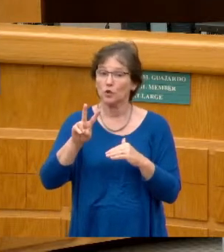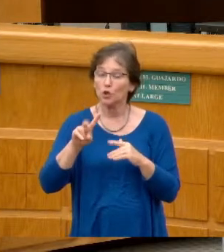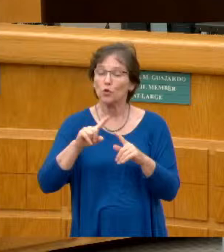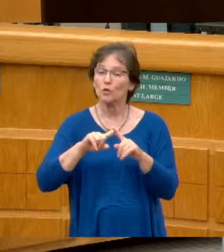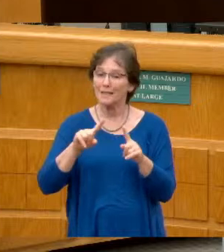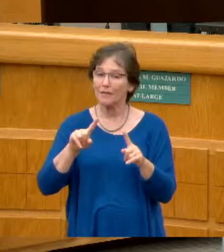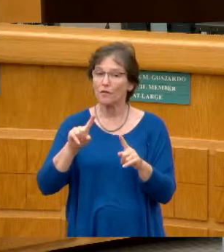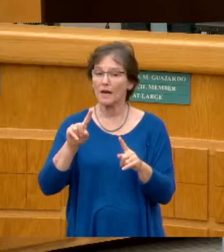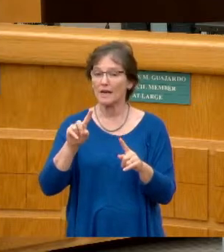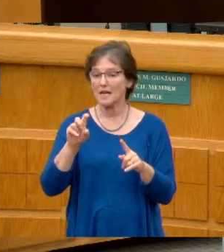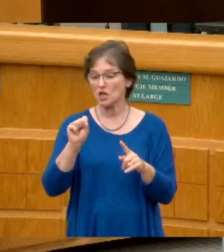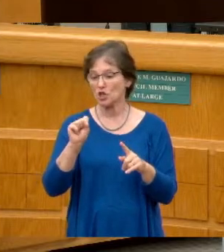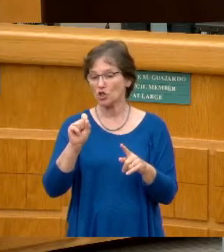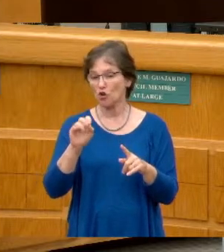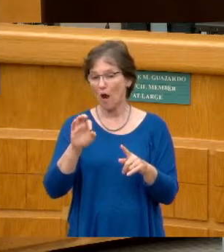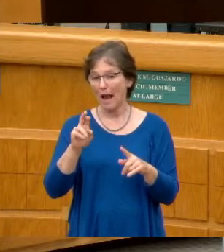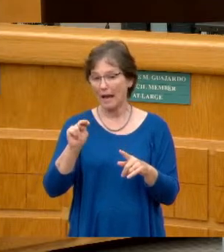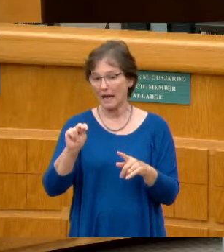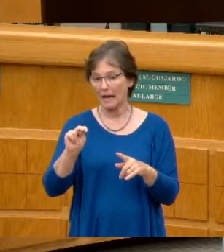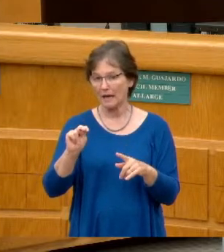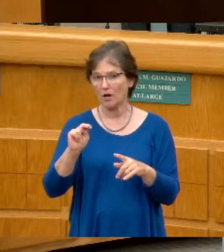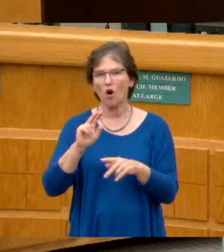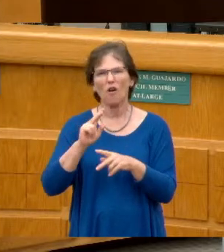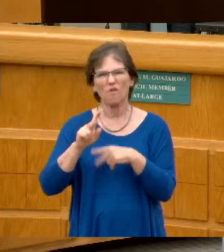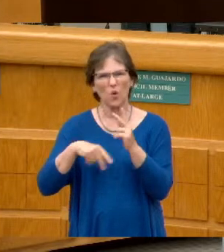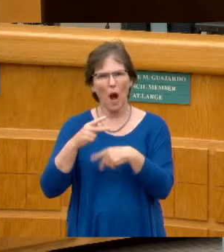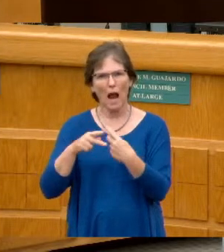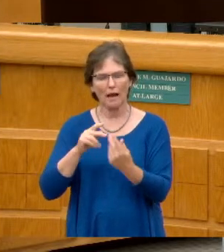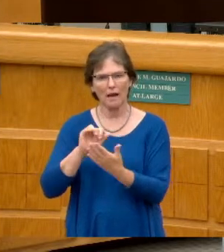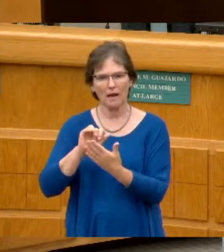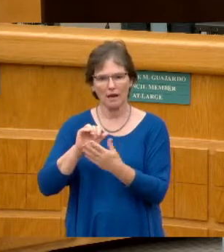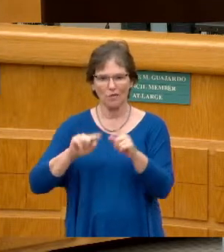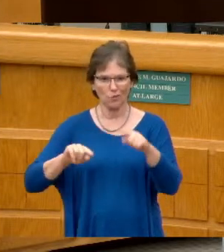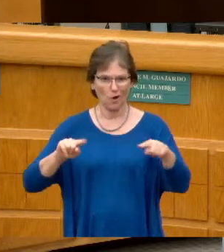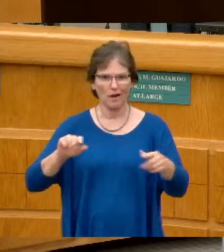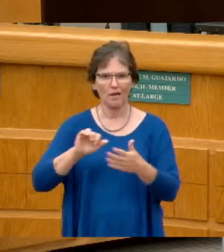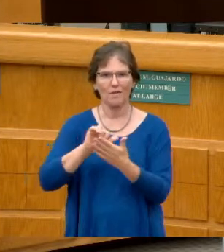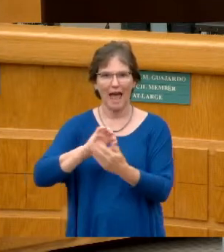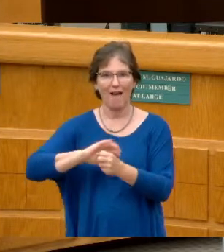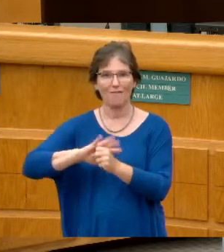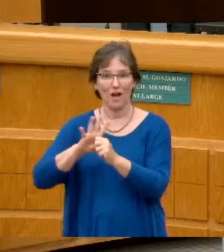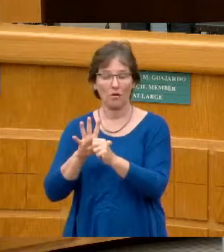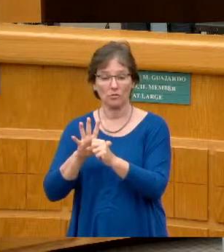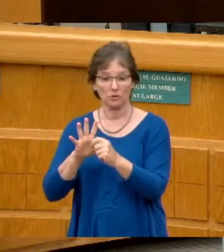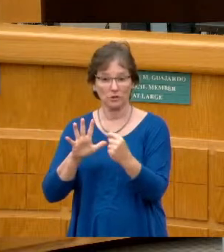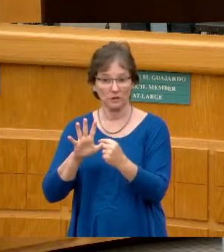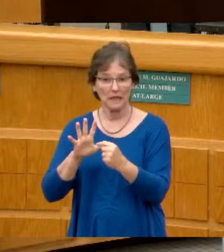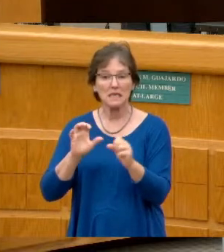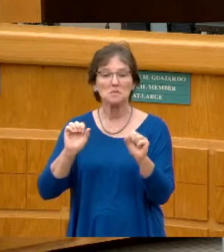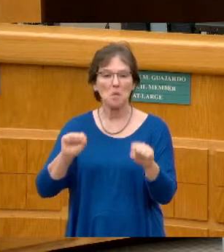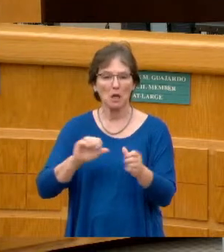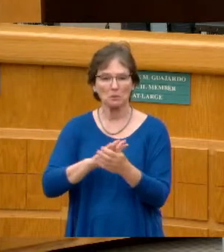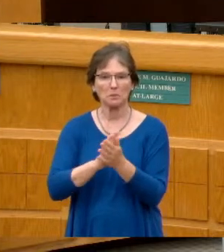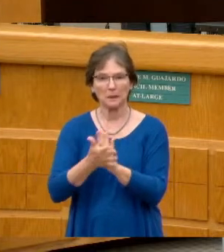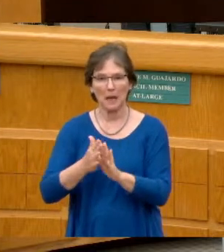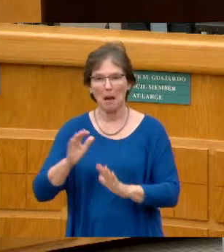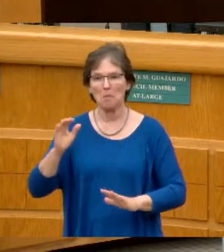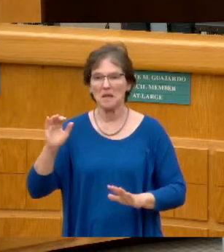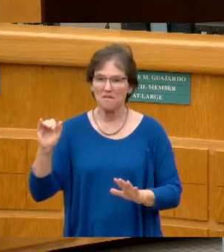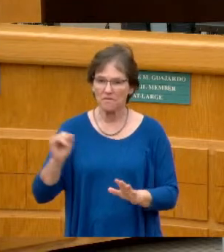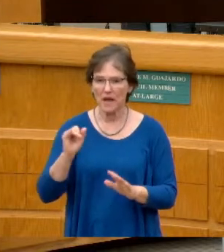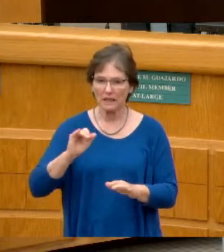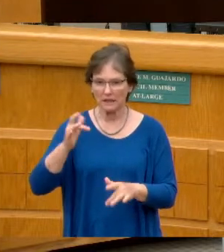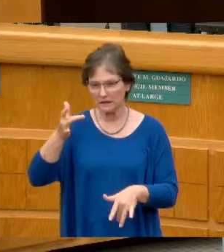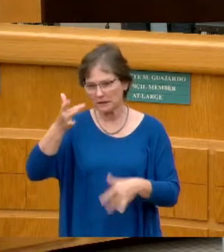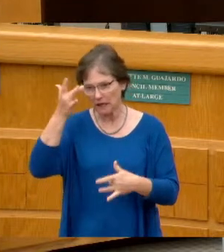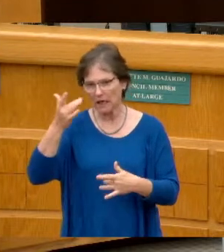So, asking me to really comment about this is a little bit out of our wheelhouse. These